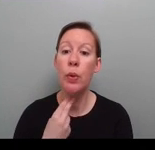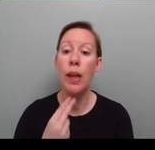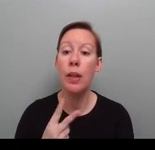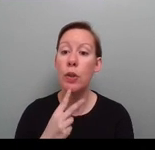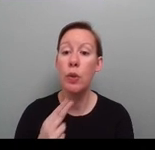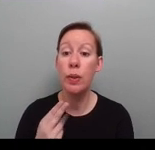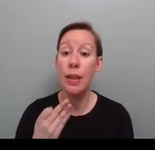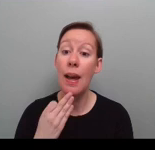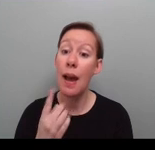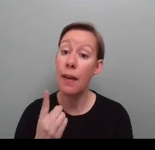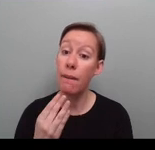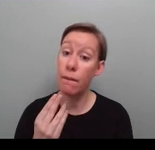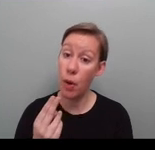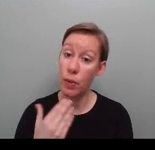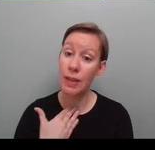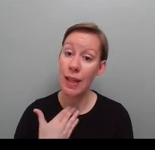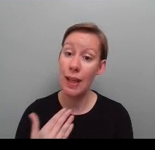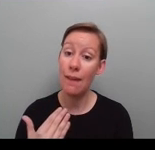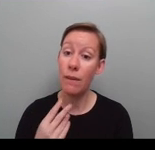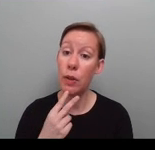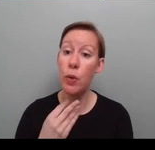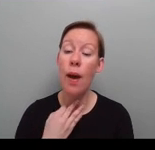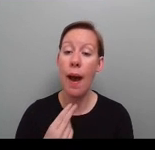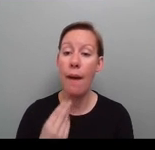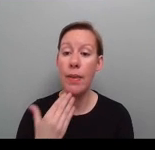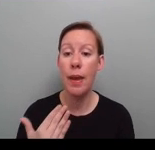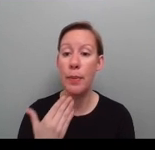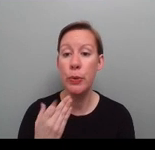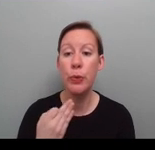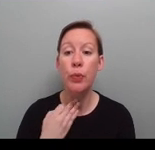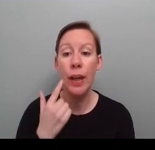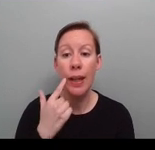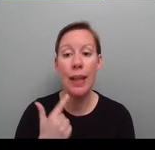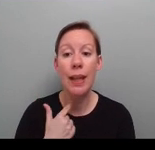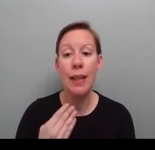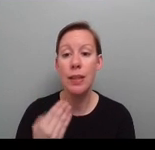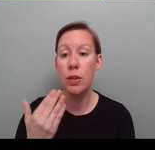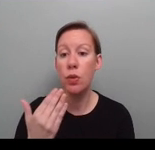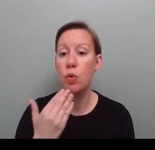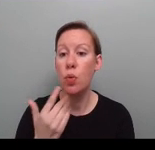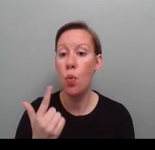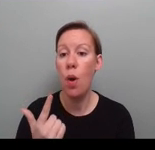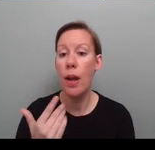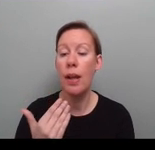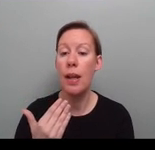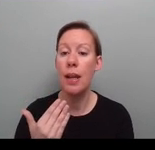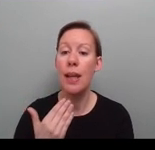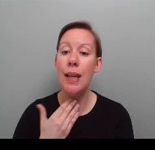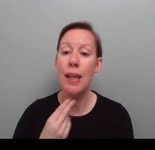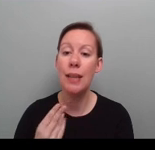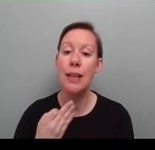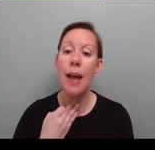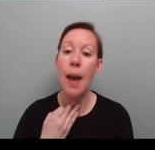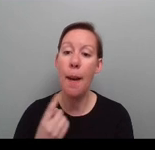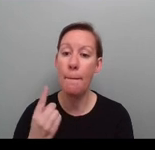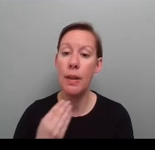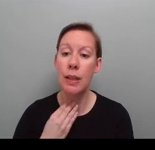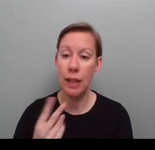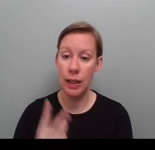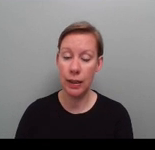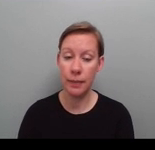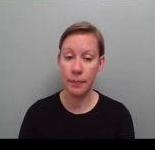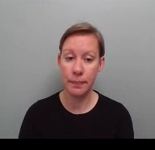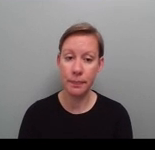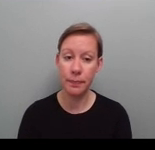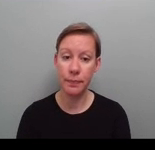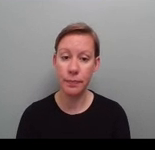always have some headphones if you have them. That way you're able to really listen to what is happening and it'll help you not be as distracted